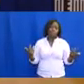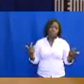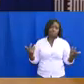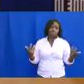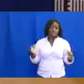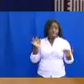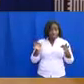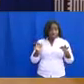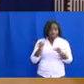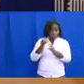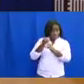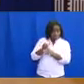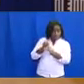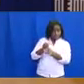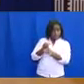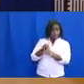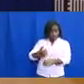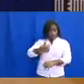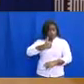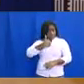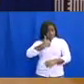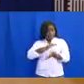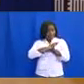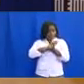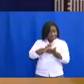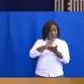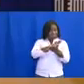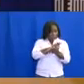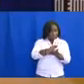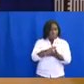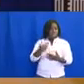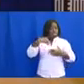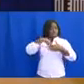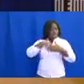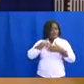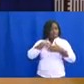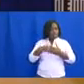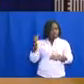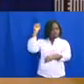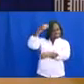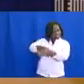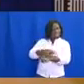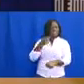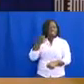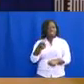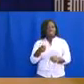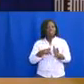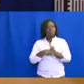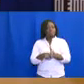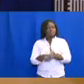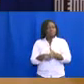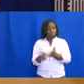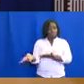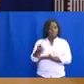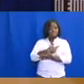If we are mindful and self-disciplined, we have it in us to defeat this pandemic and help